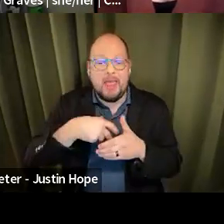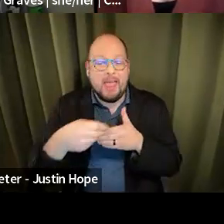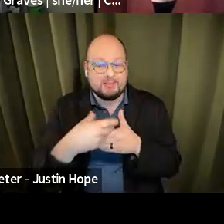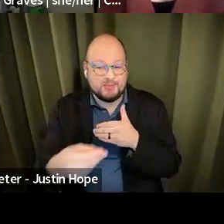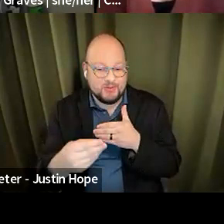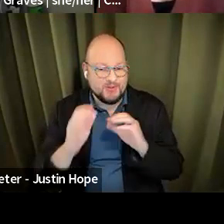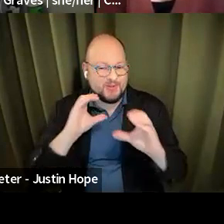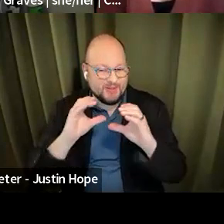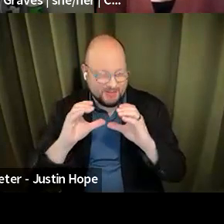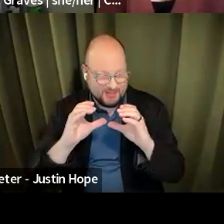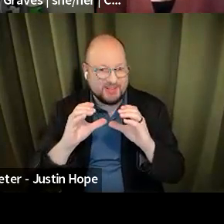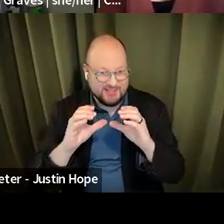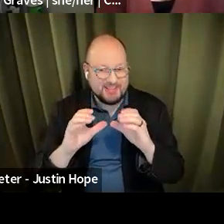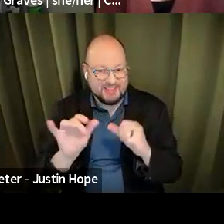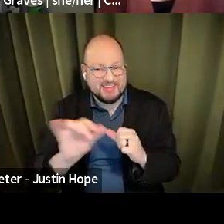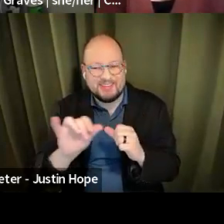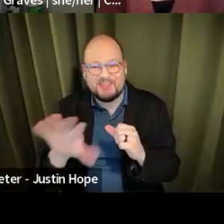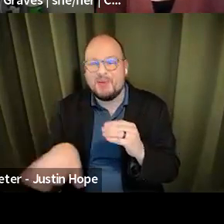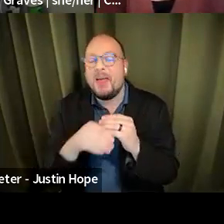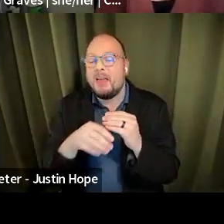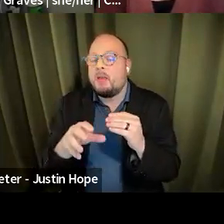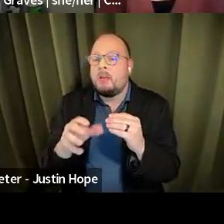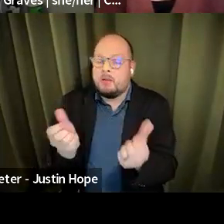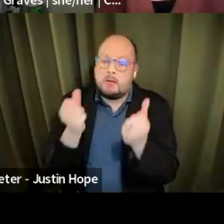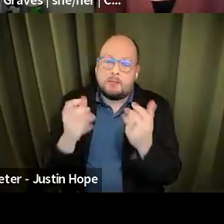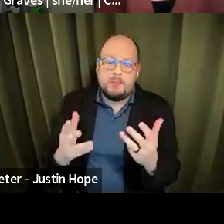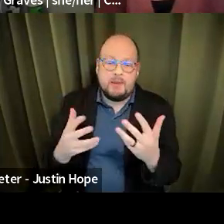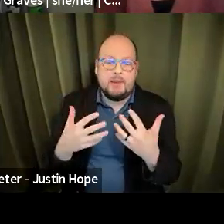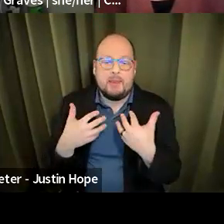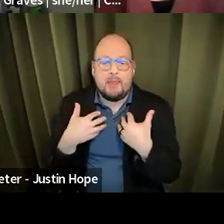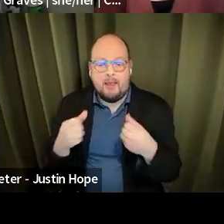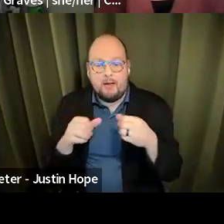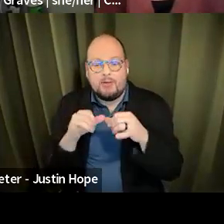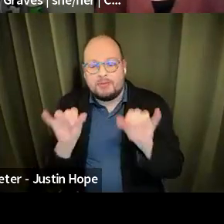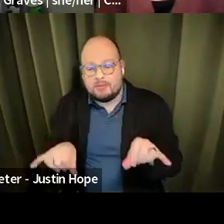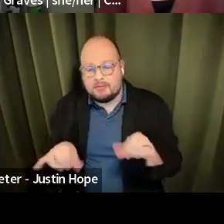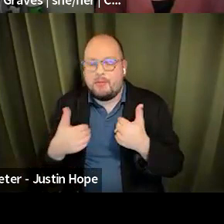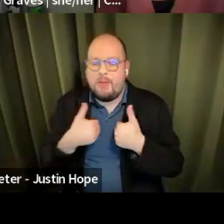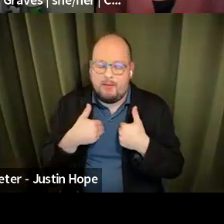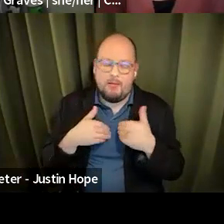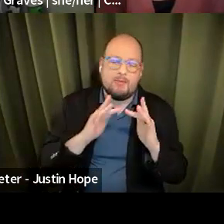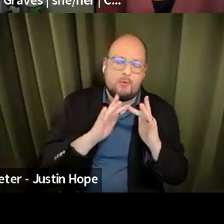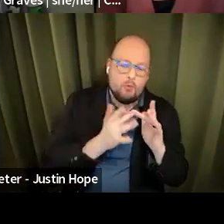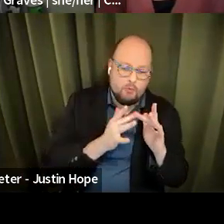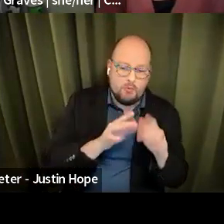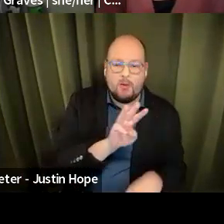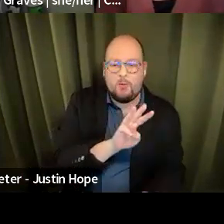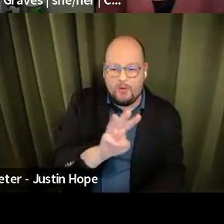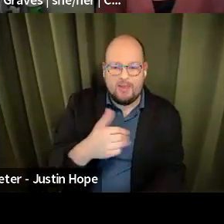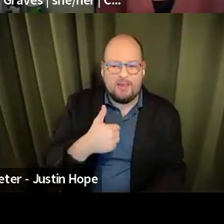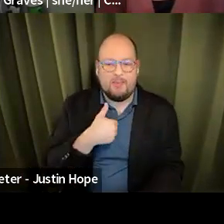nowadays, a lot of the health centers have web pages and Facebook pages and Twitter feeds and so